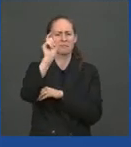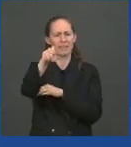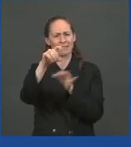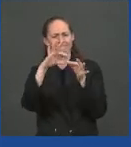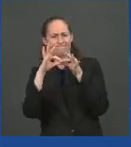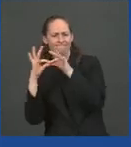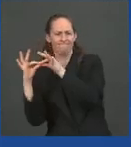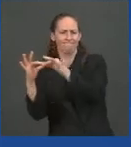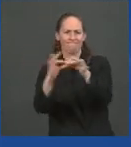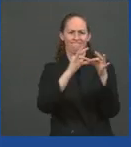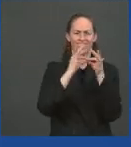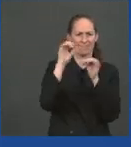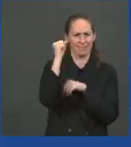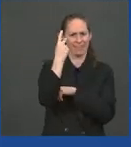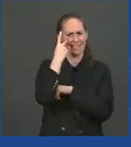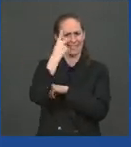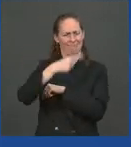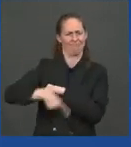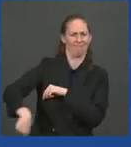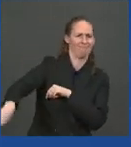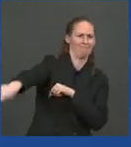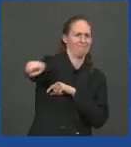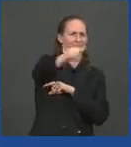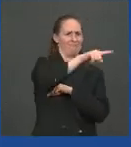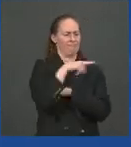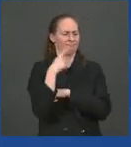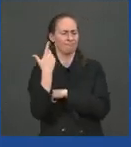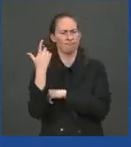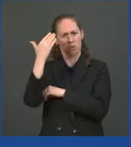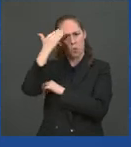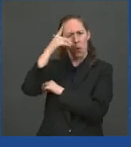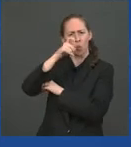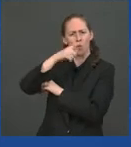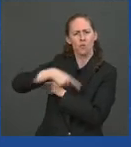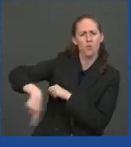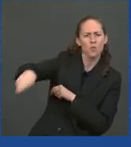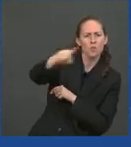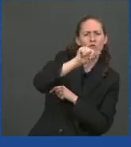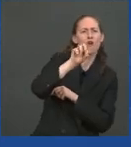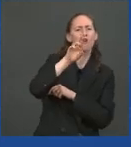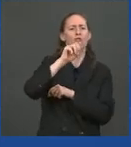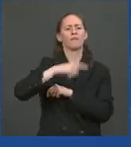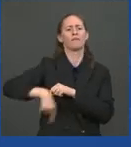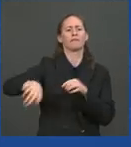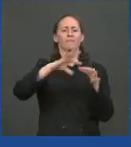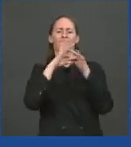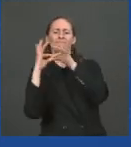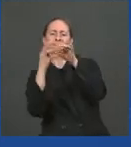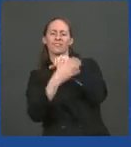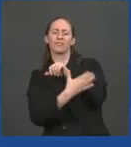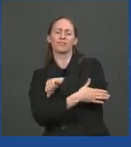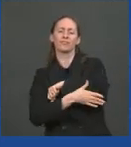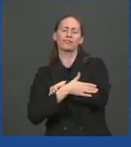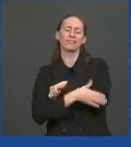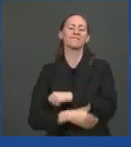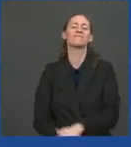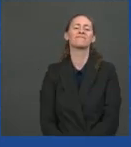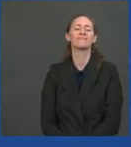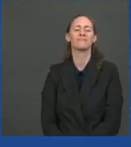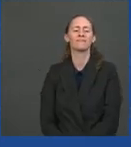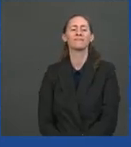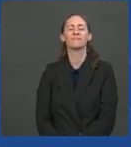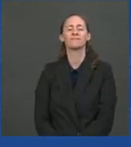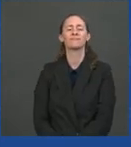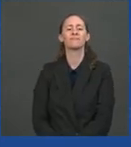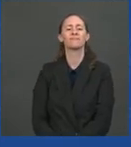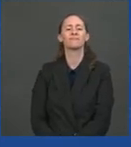unified. That's who we are as a nation. As we saw over the weekend, with the getting closer to passing the consequential investments